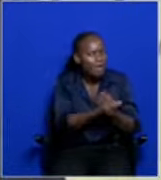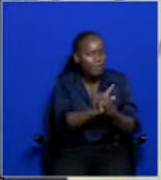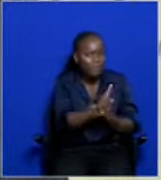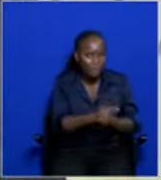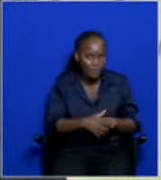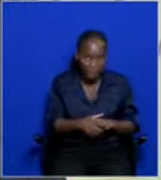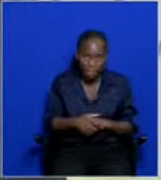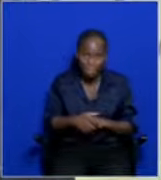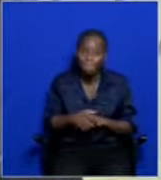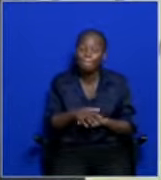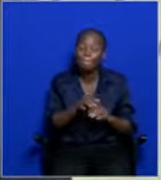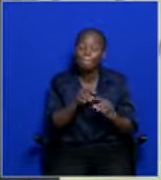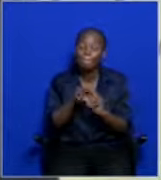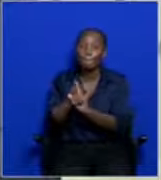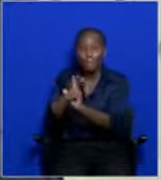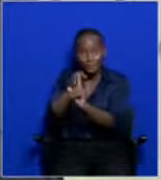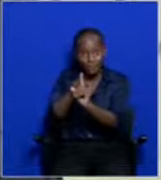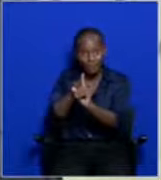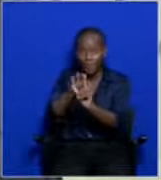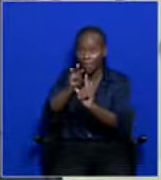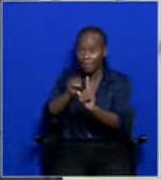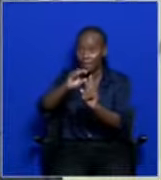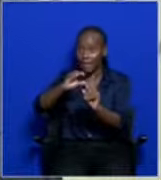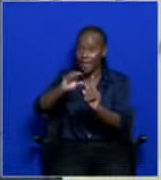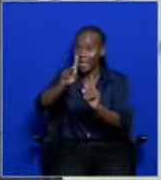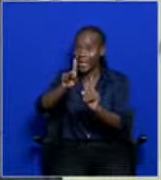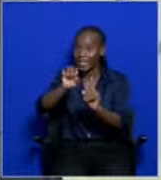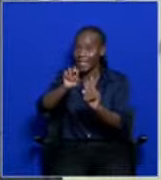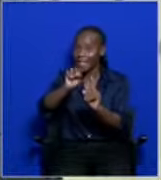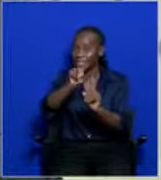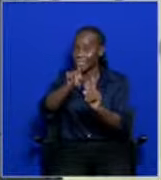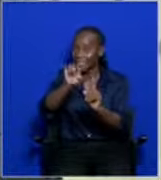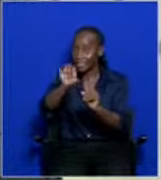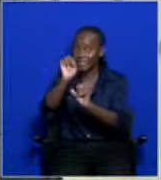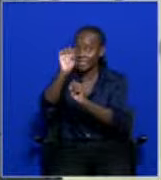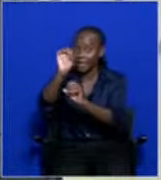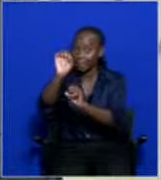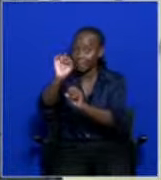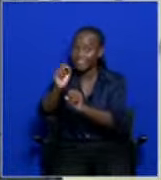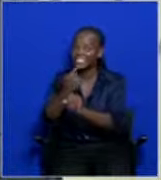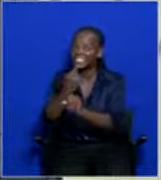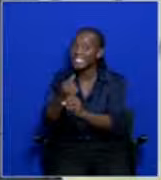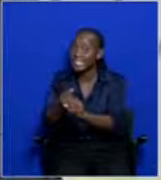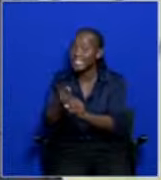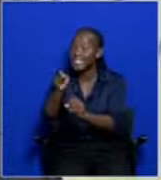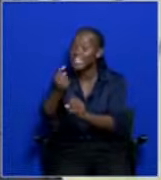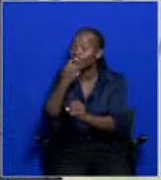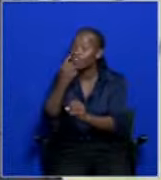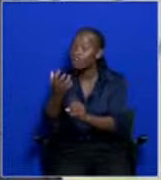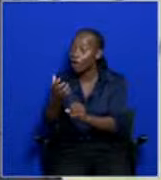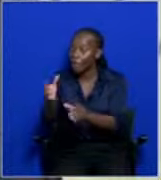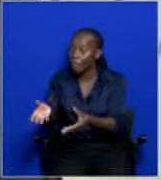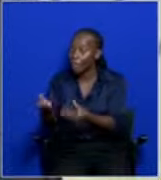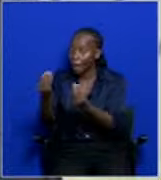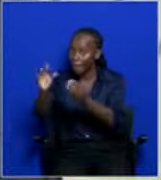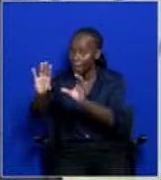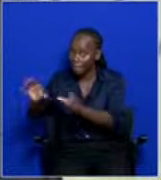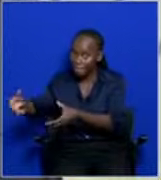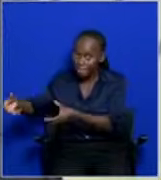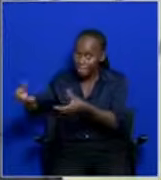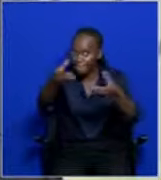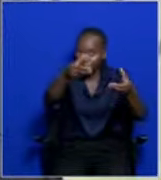that they given the JMPD. This still the unidentified JMPD member? Yes, unidentified.